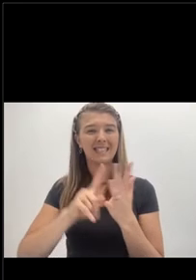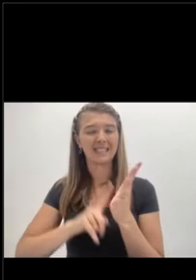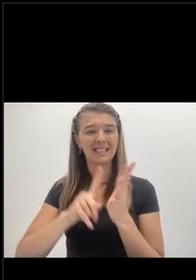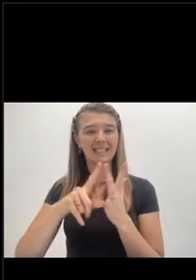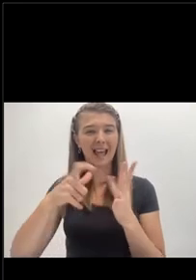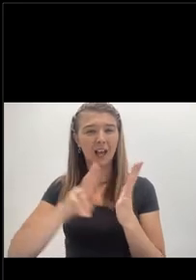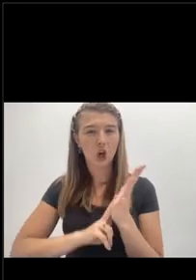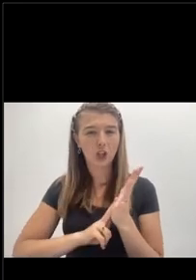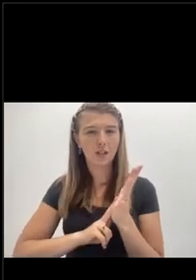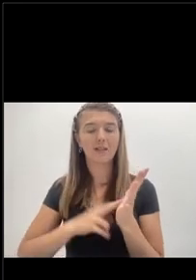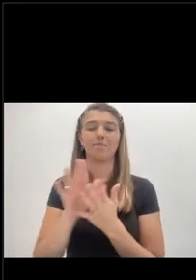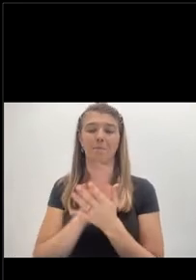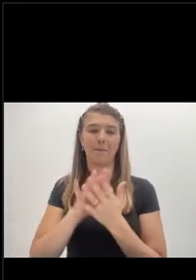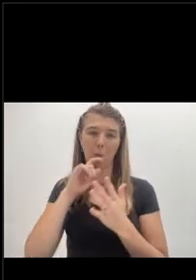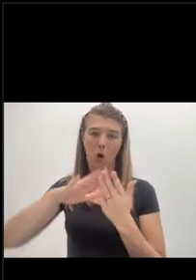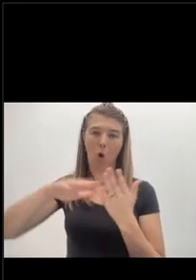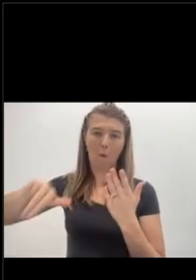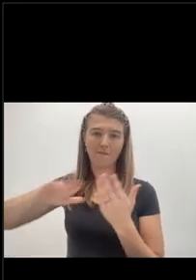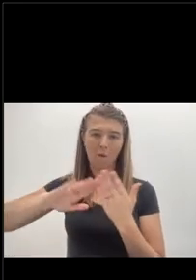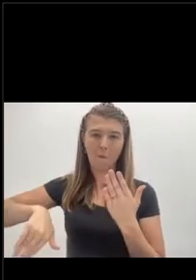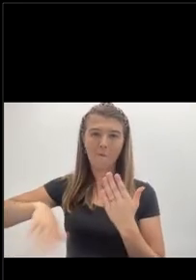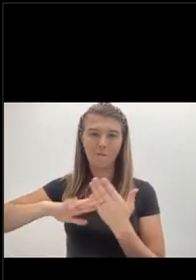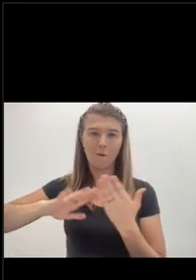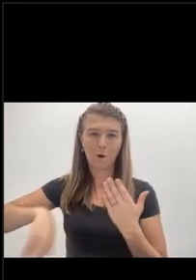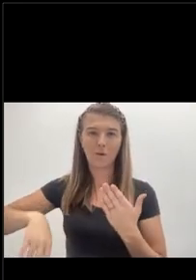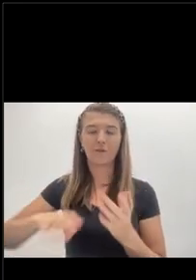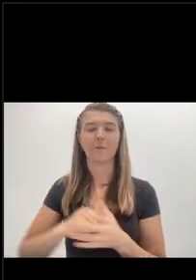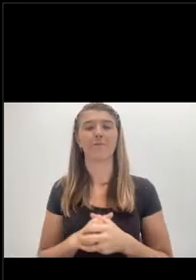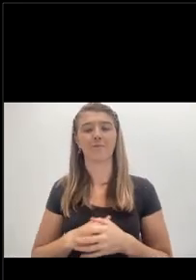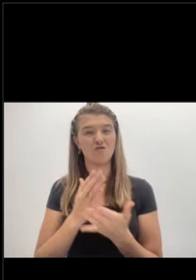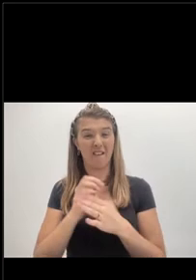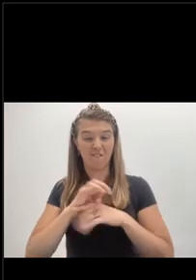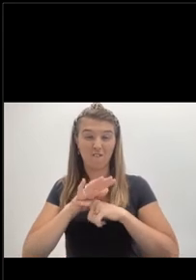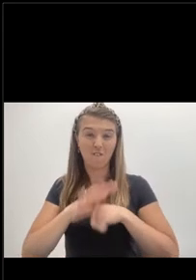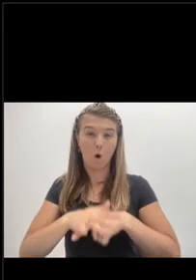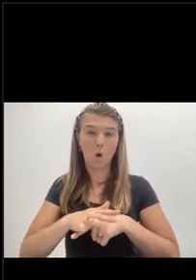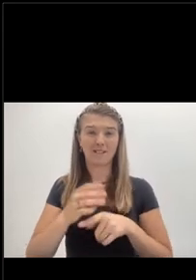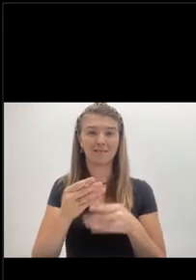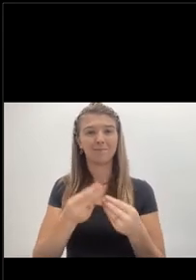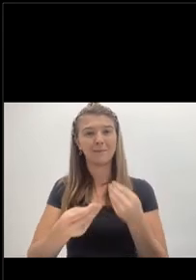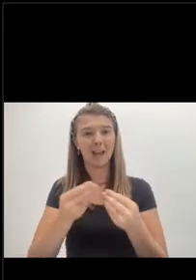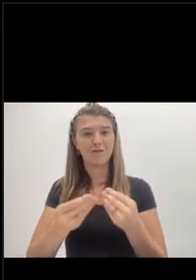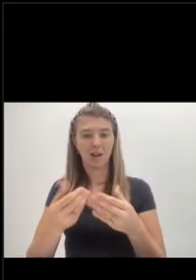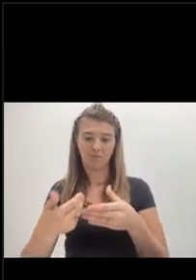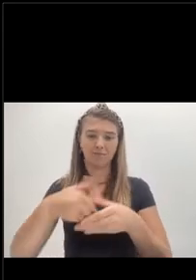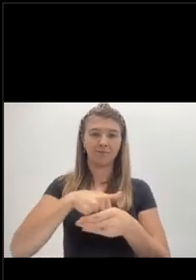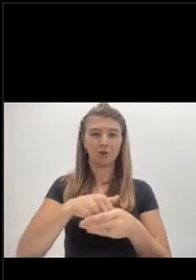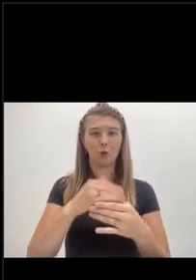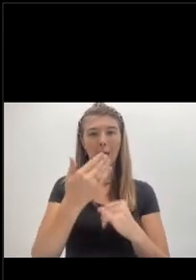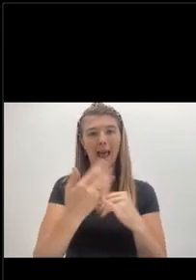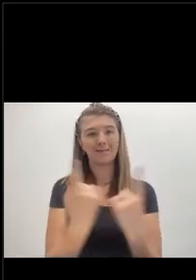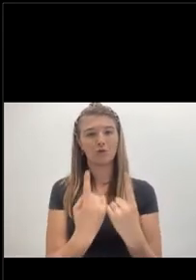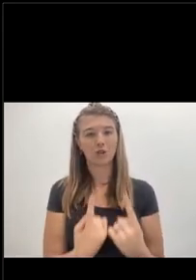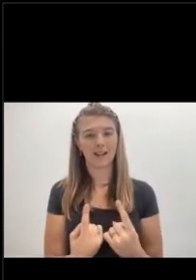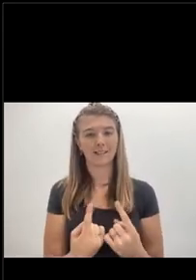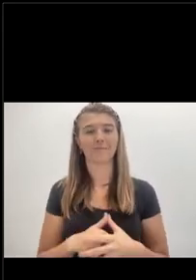preventing the back pressure from forming and ultimately forcing that material through into our physical, into our finished product. So we'll then